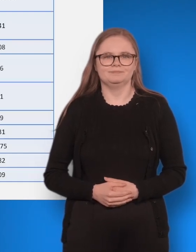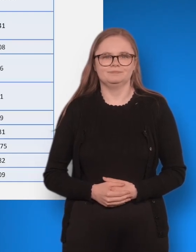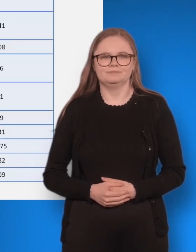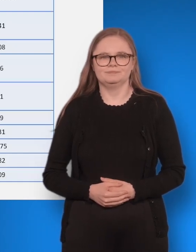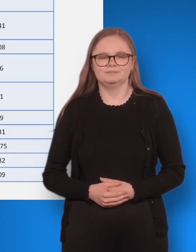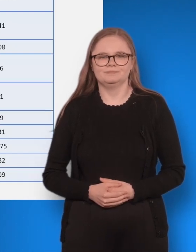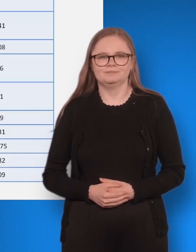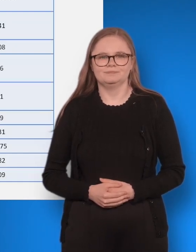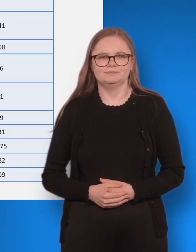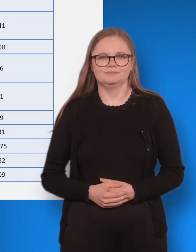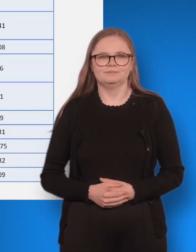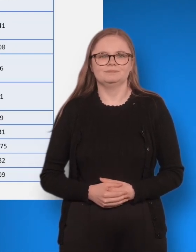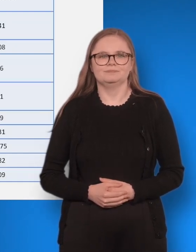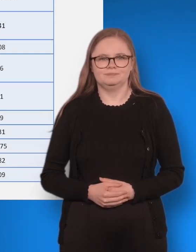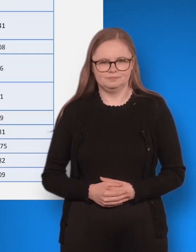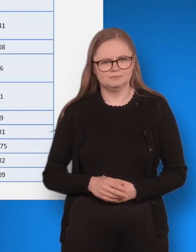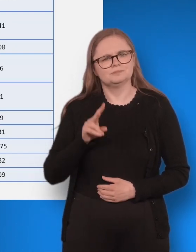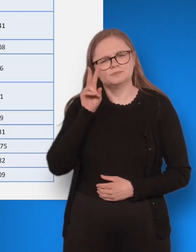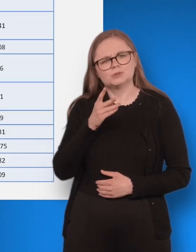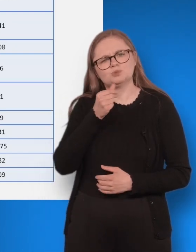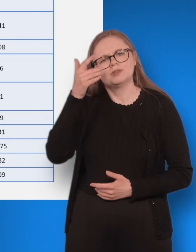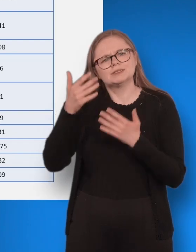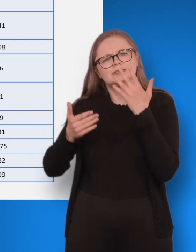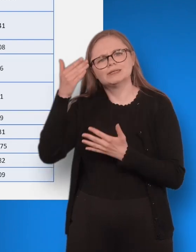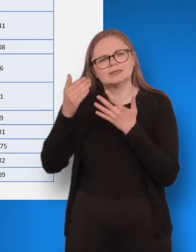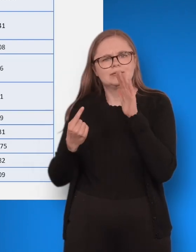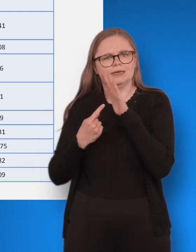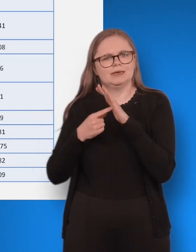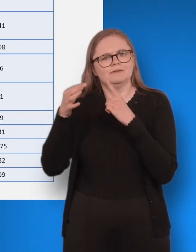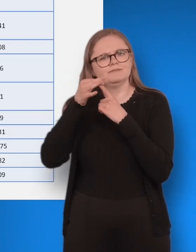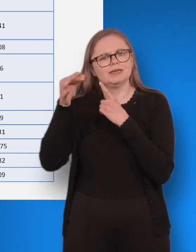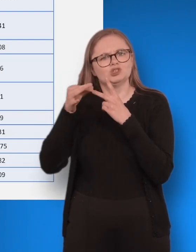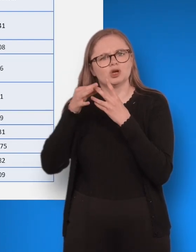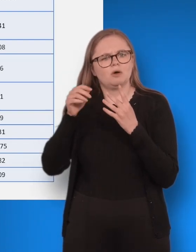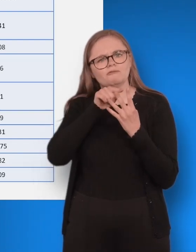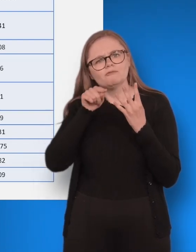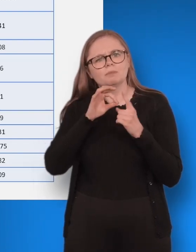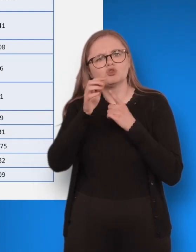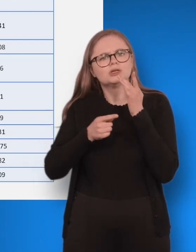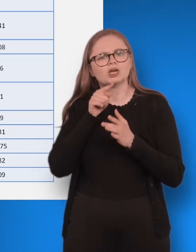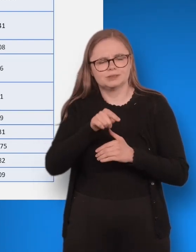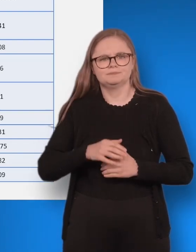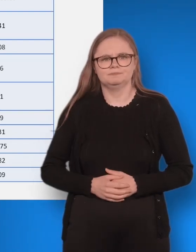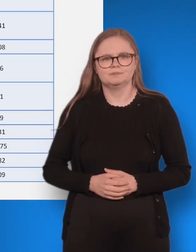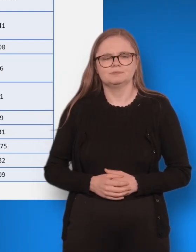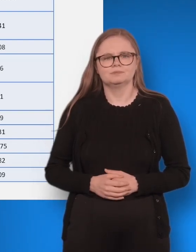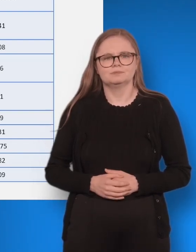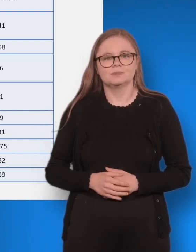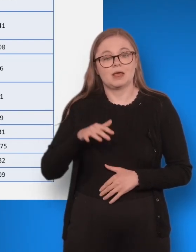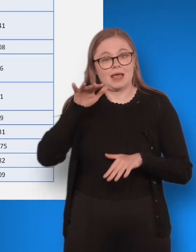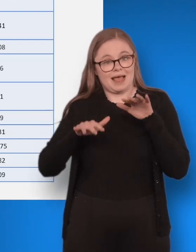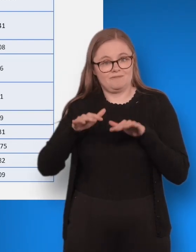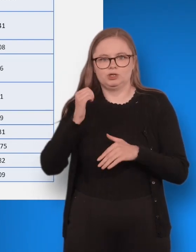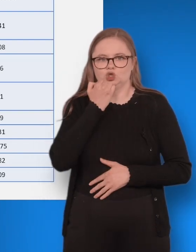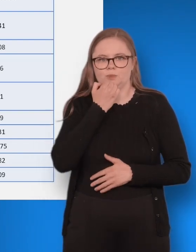So we looked at some of the descriptive statistics for the key features of these projects. The average number